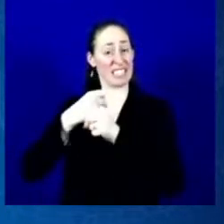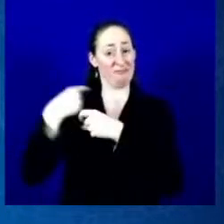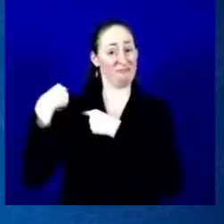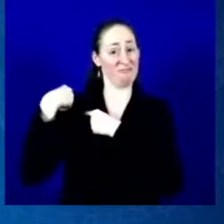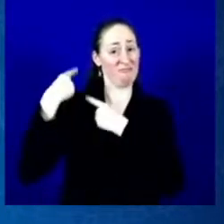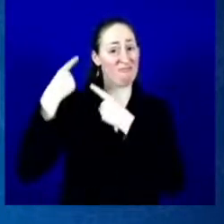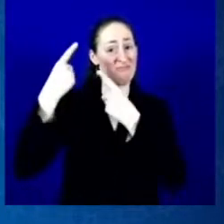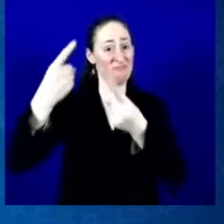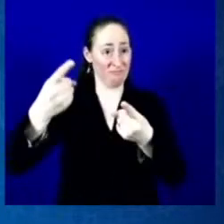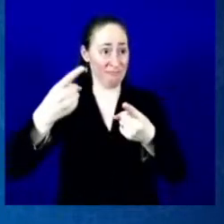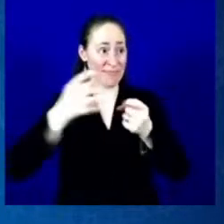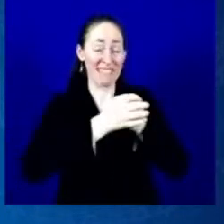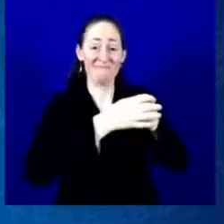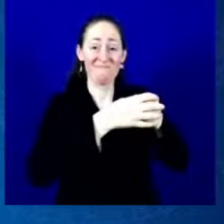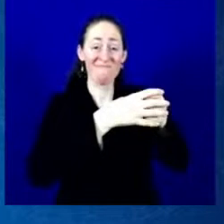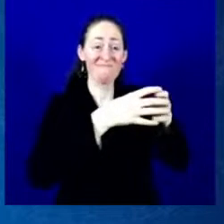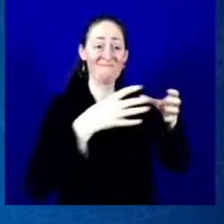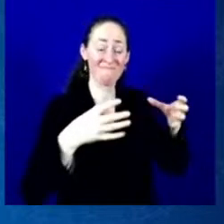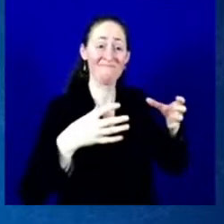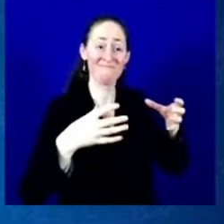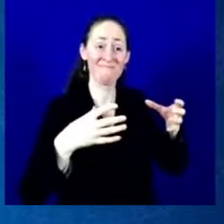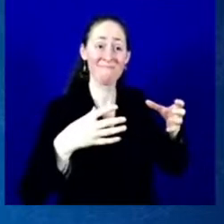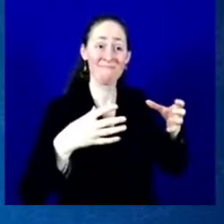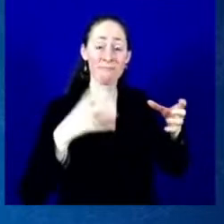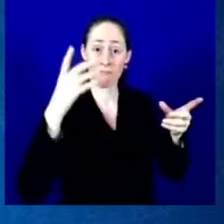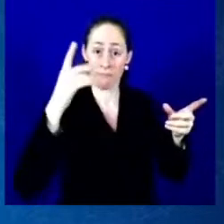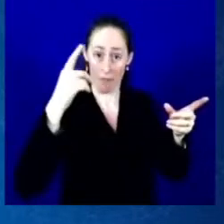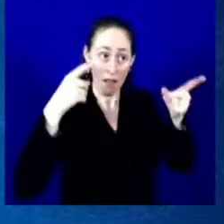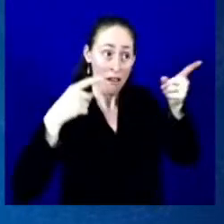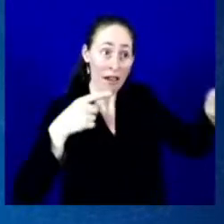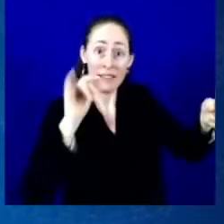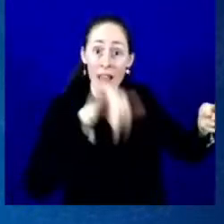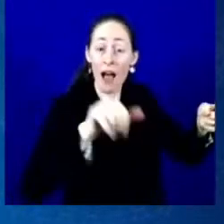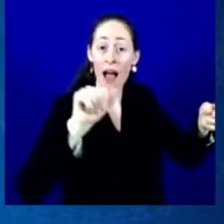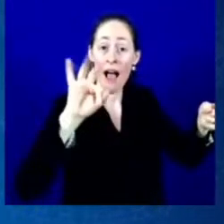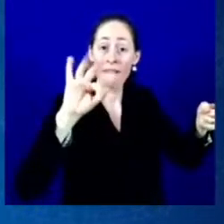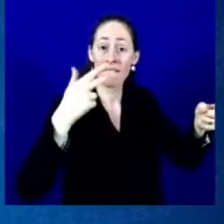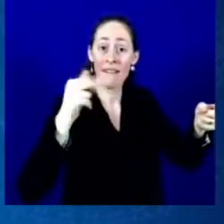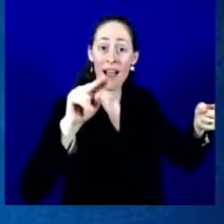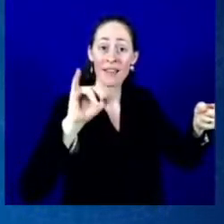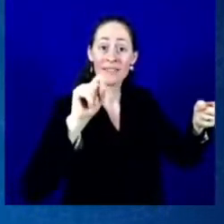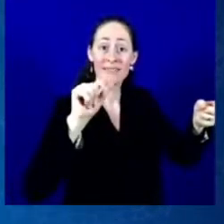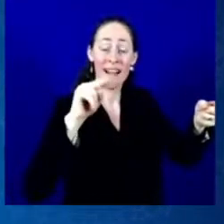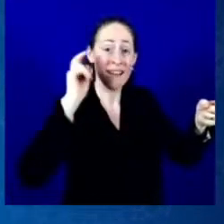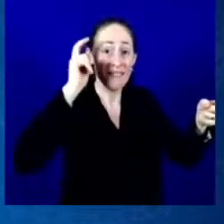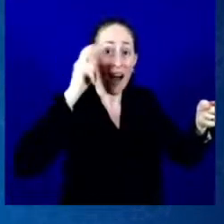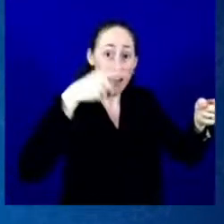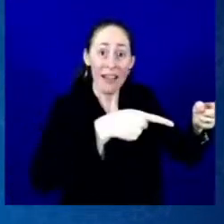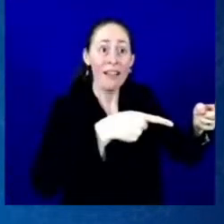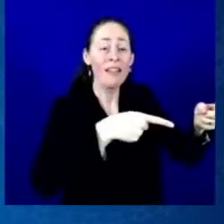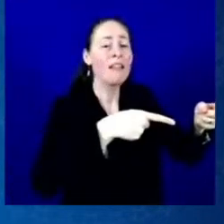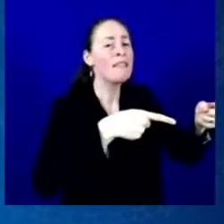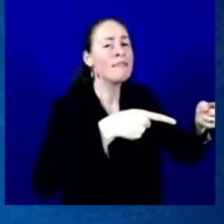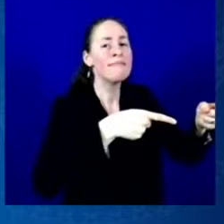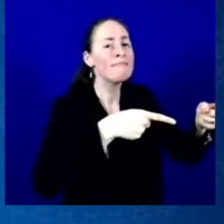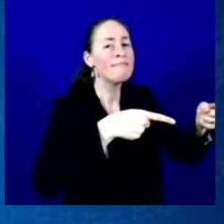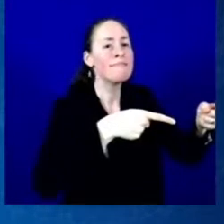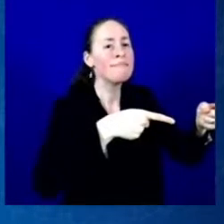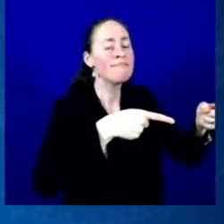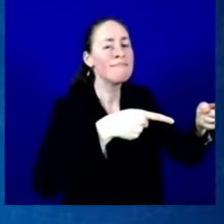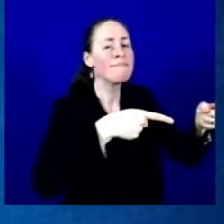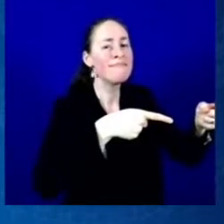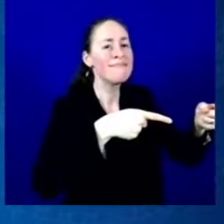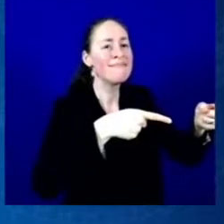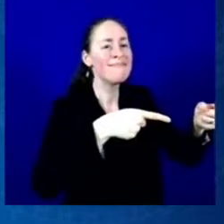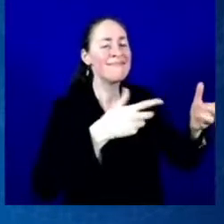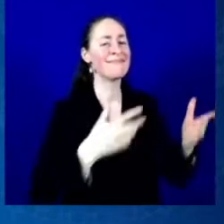Those of you in the intelligence committees, the foreign relations committee, defense committees, you know well, we have to remain vigilant against the threats